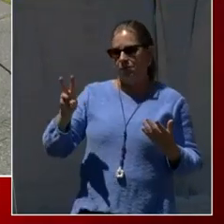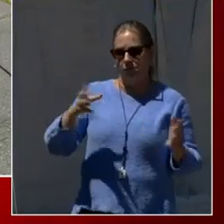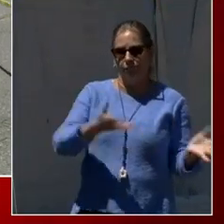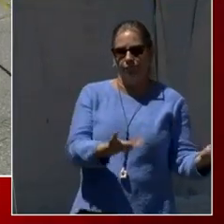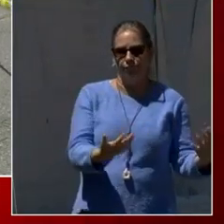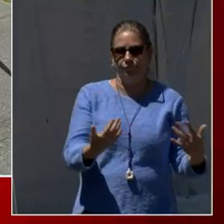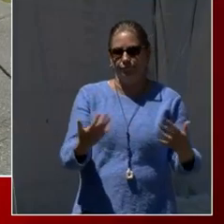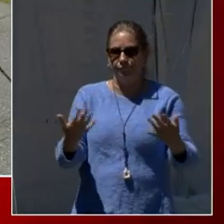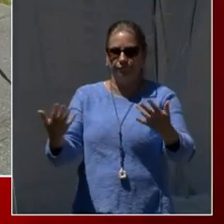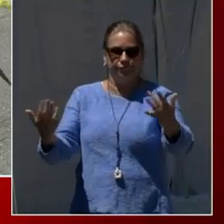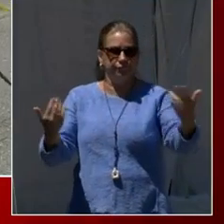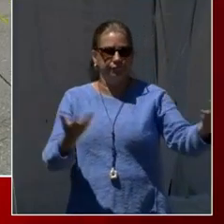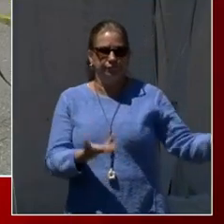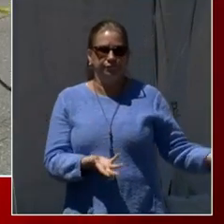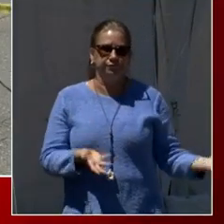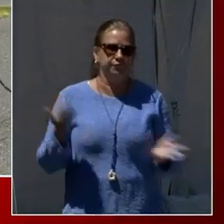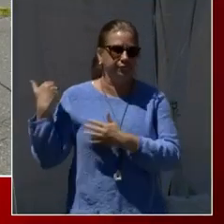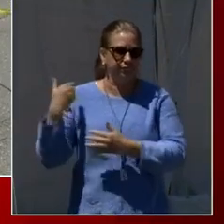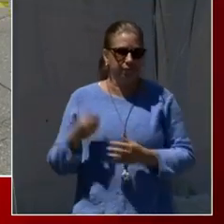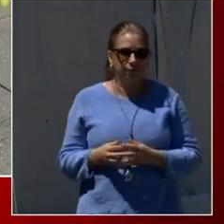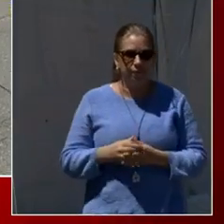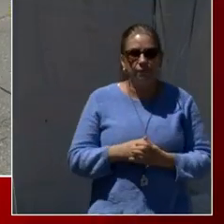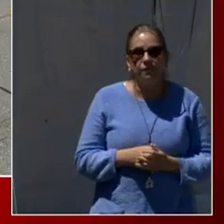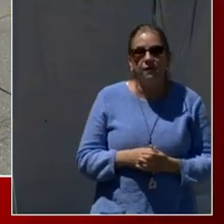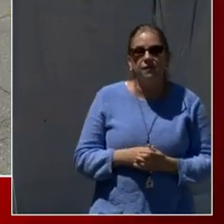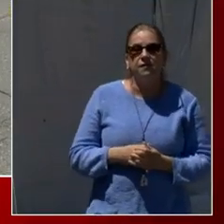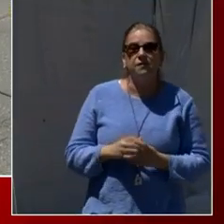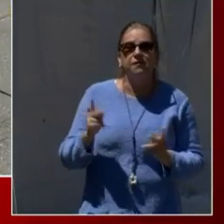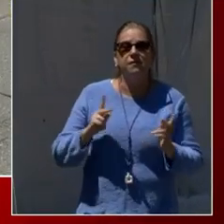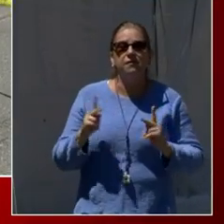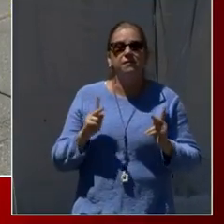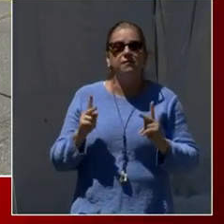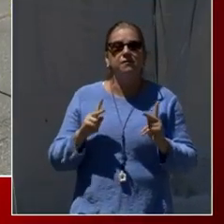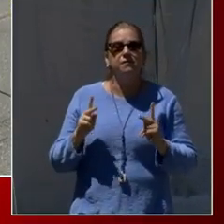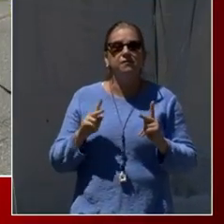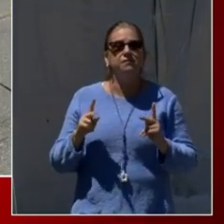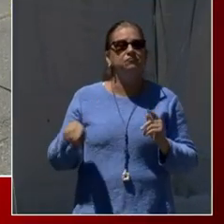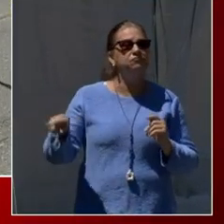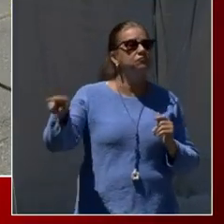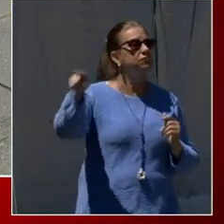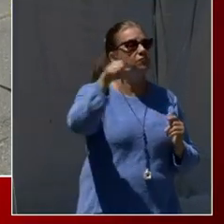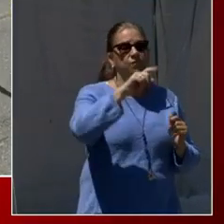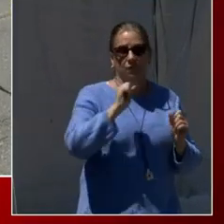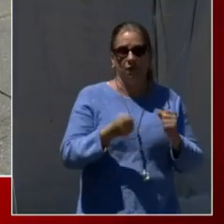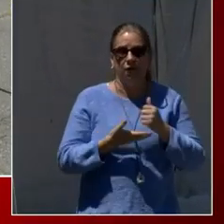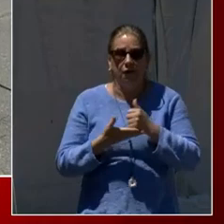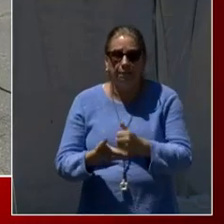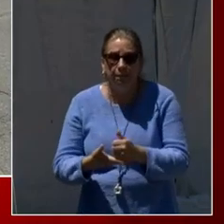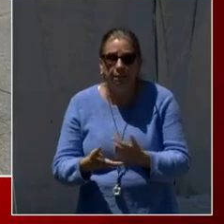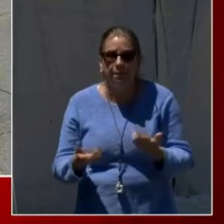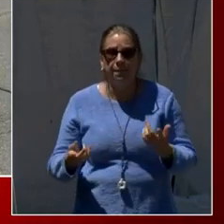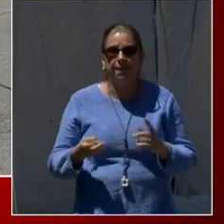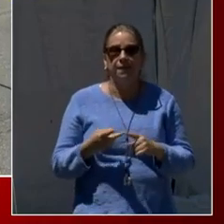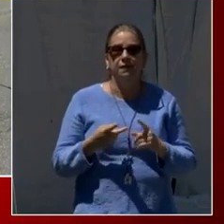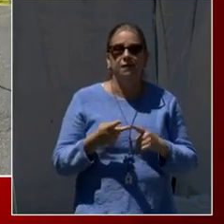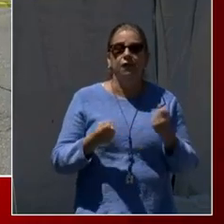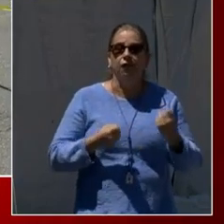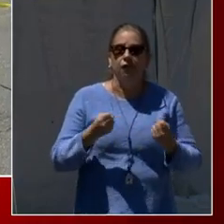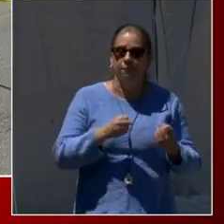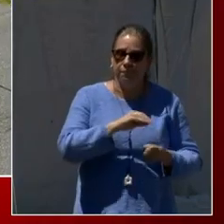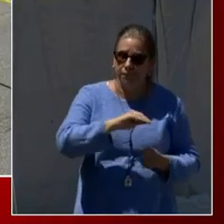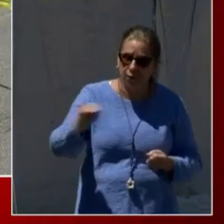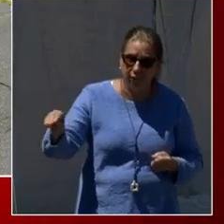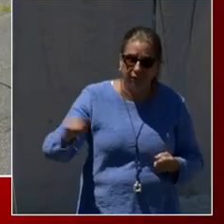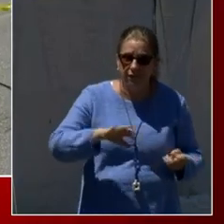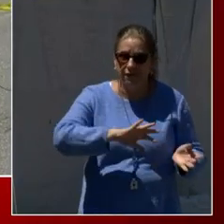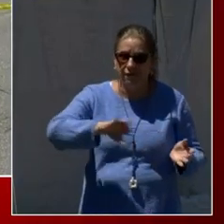that. Now, the public can also help in this regard by moving their vehicles. If you live there or work in the